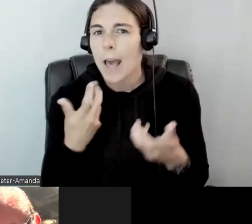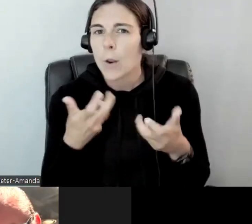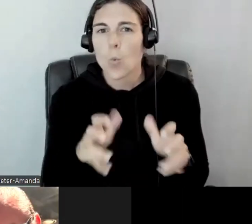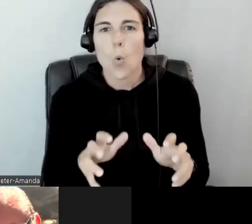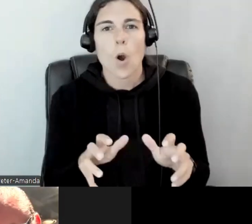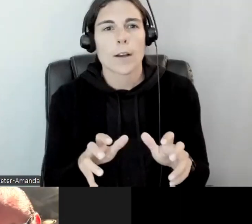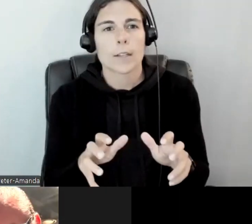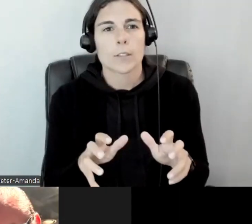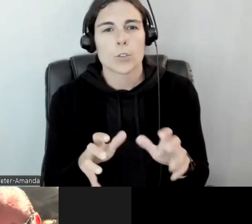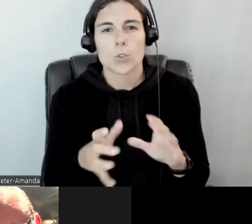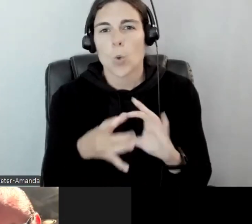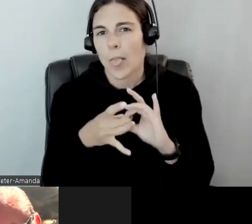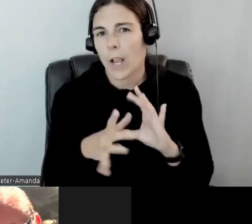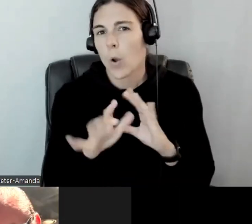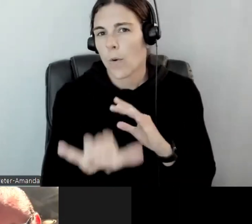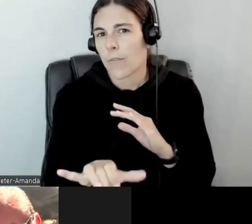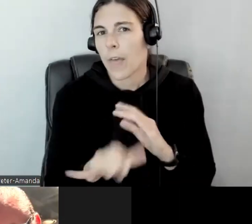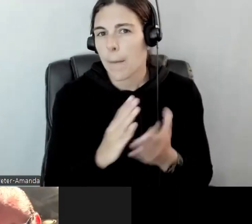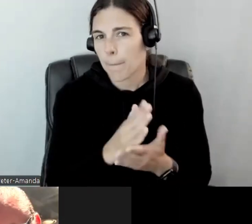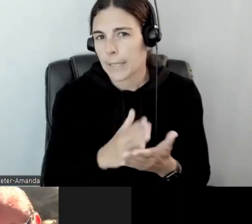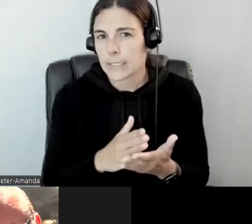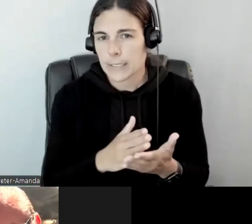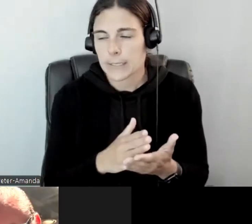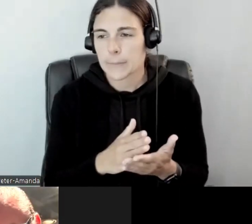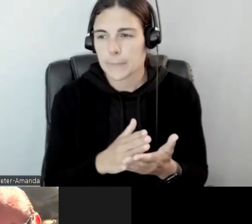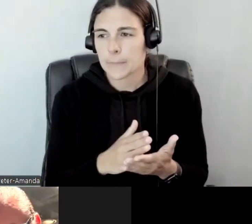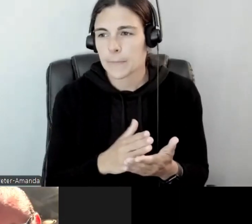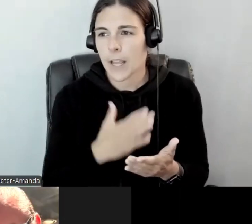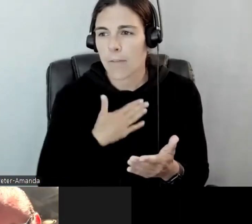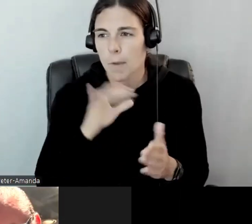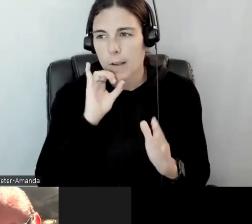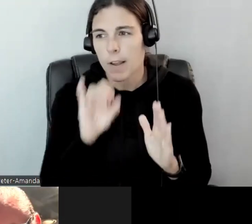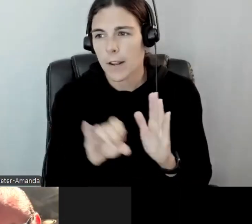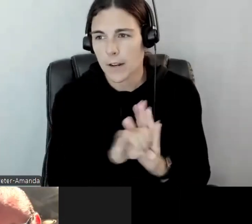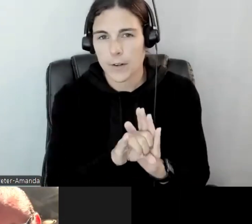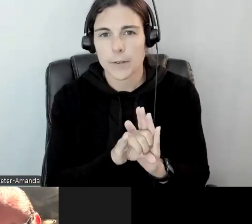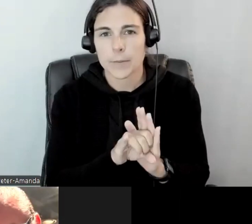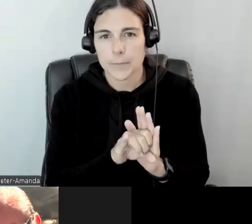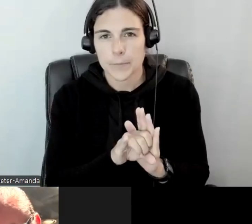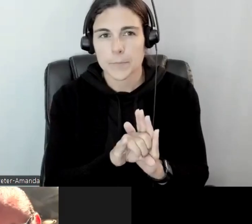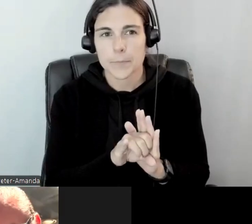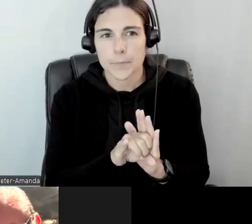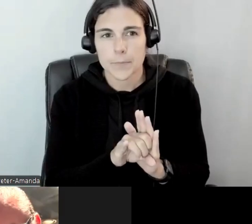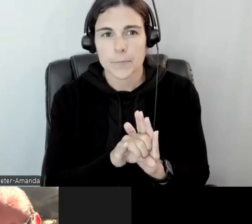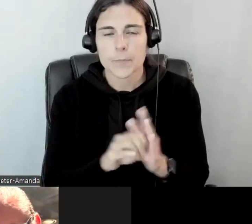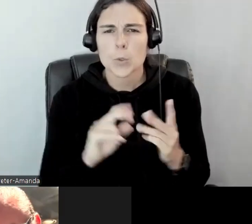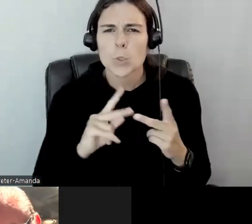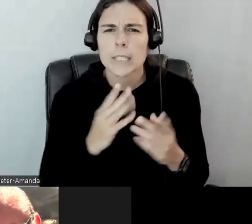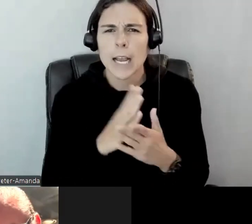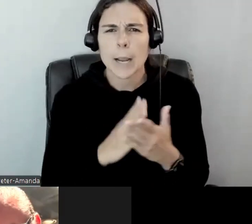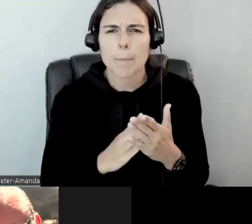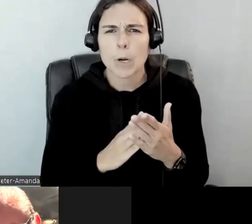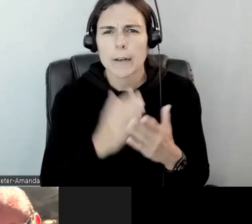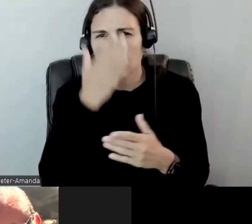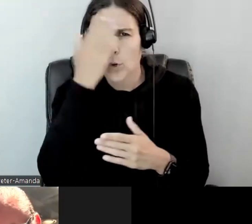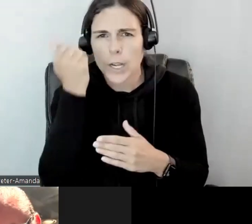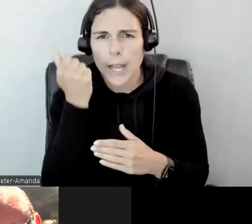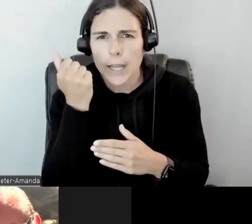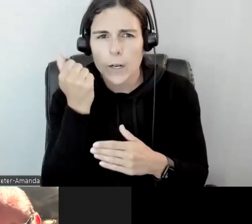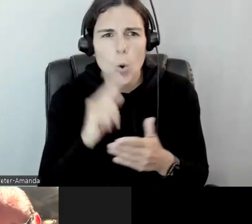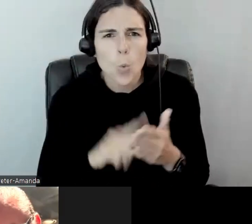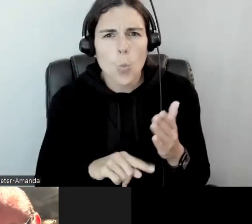to let go of that piece of my identity. There was a second part that I'm blanking on of what